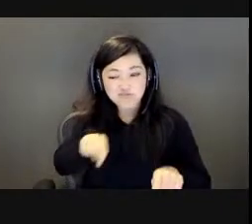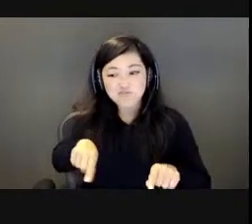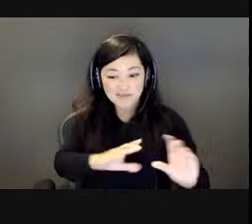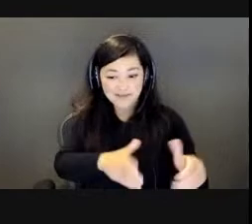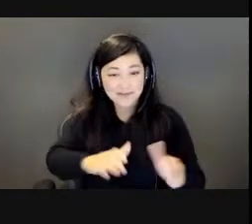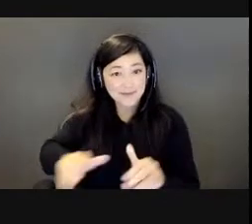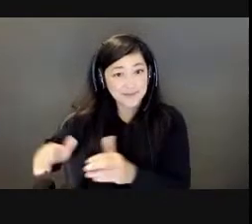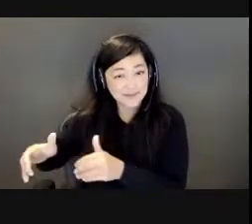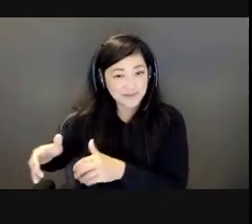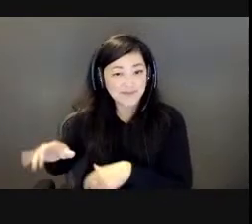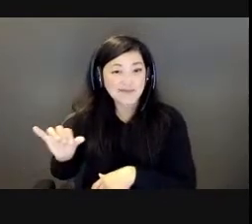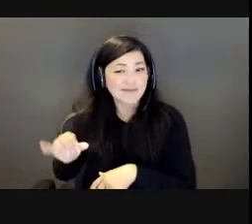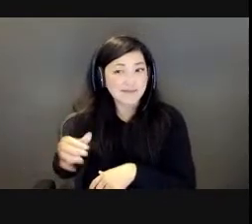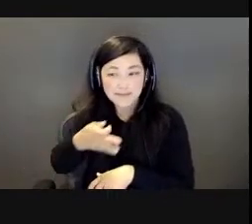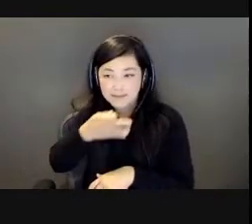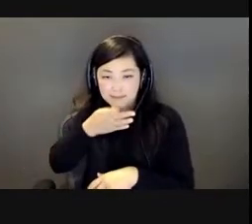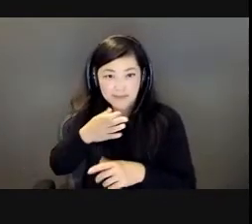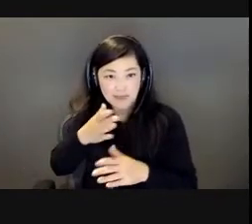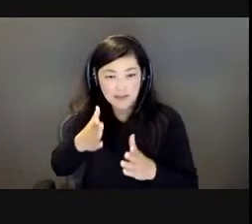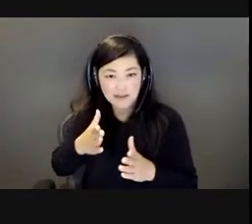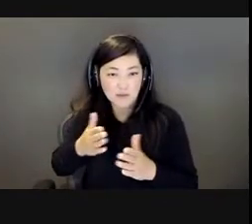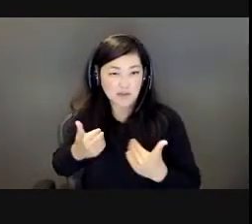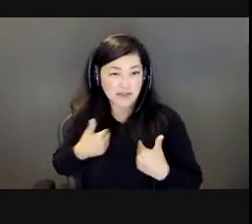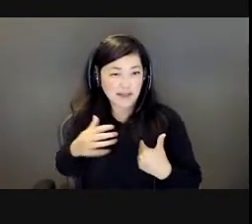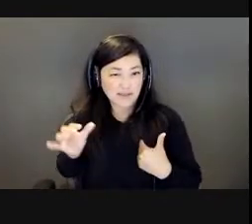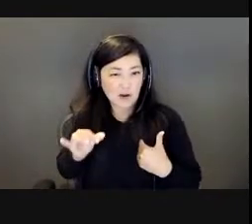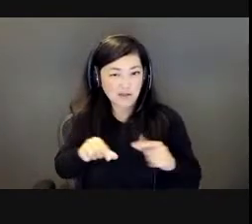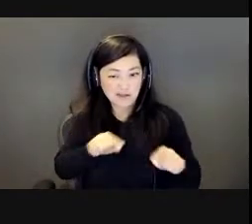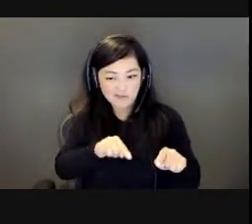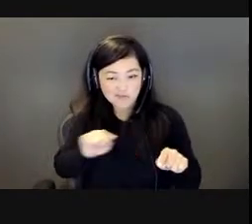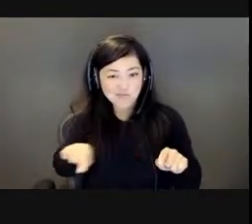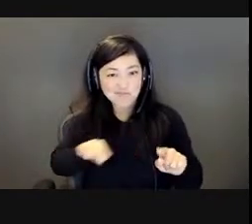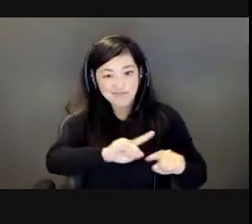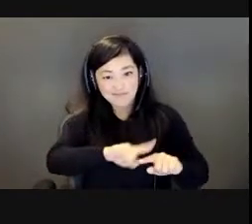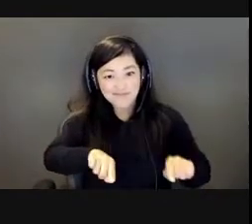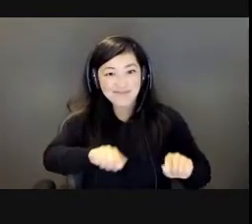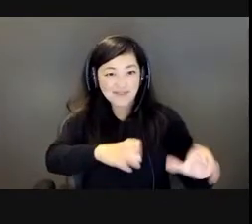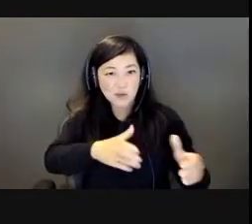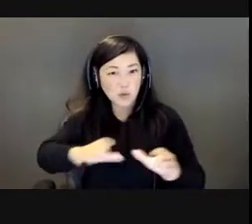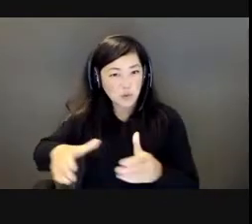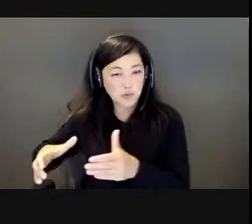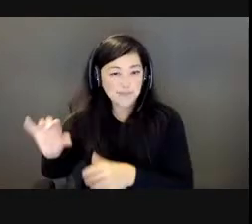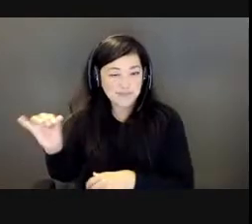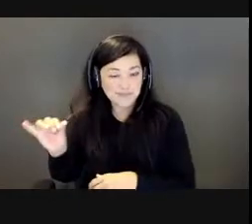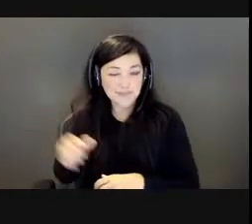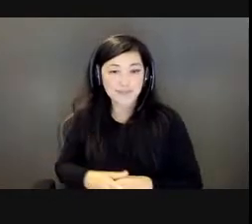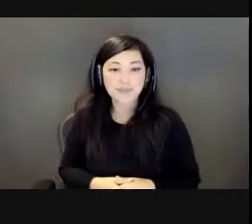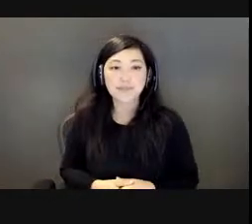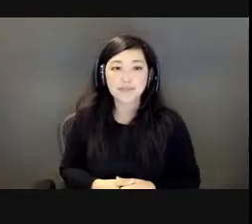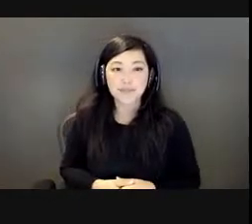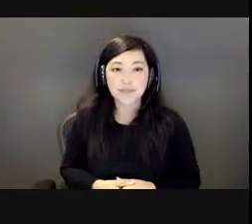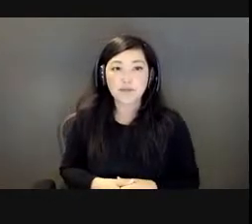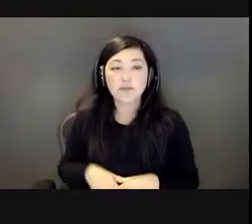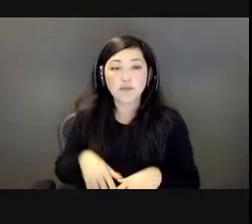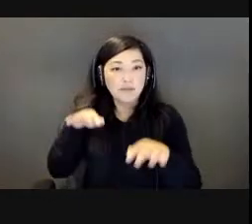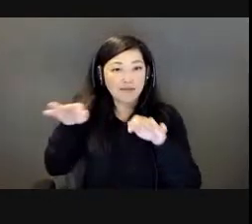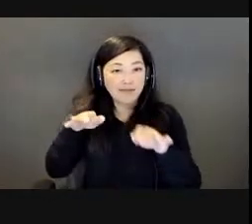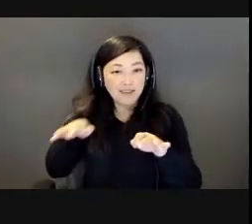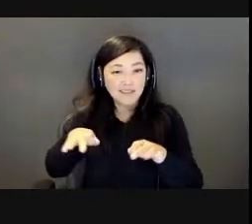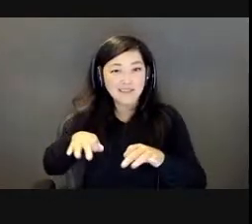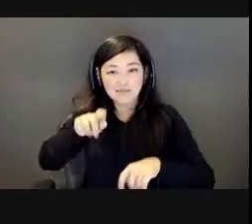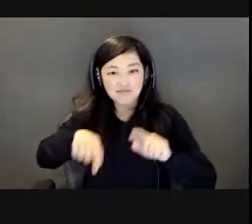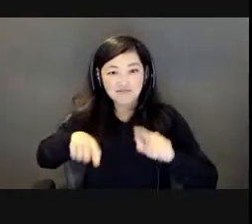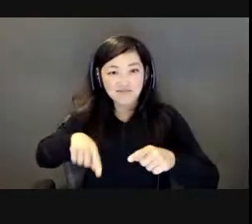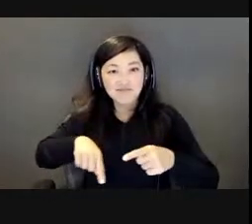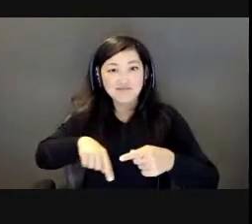other experts in multiple stakeholder categories. The next slide talks to you about those categories. So